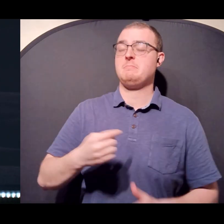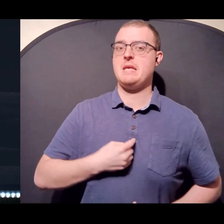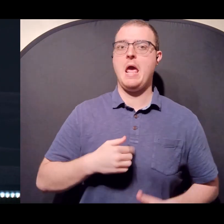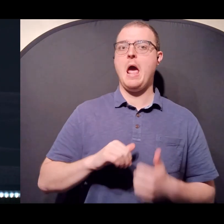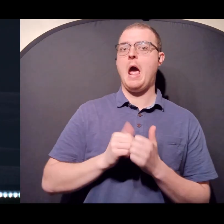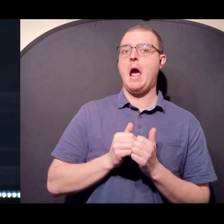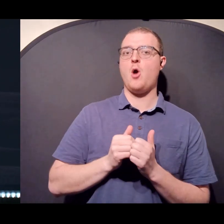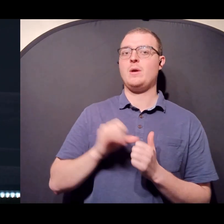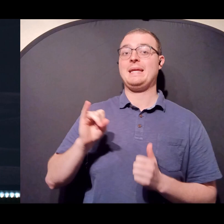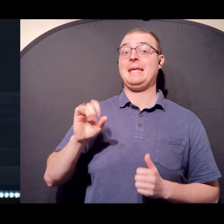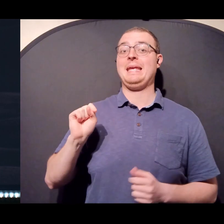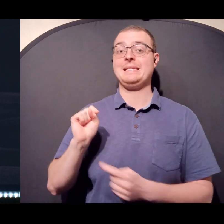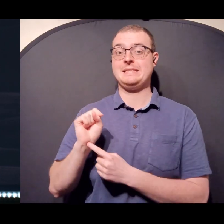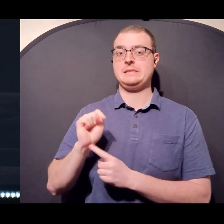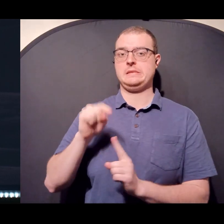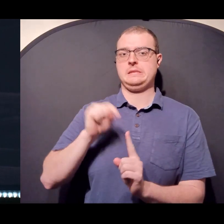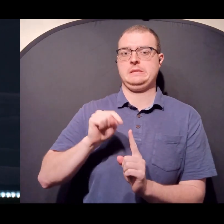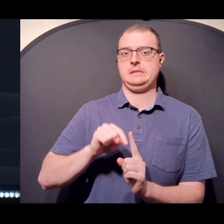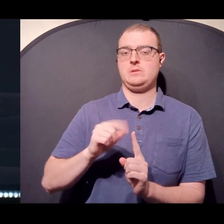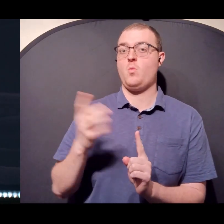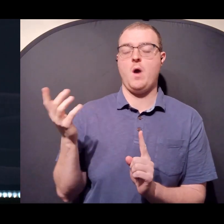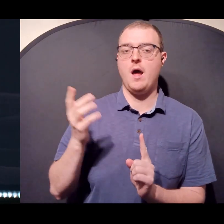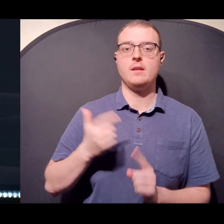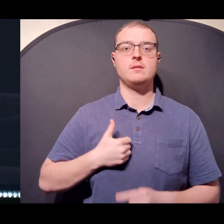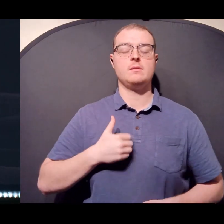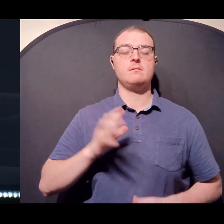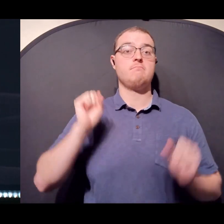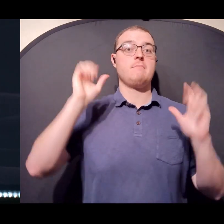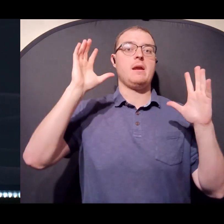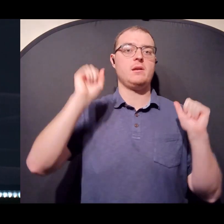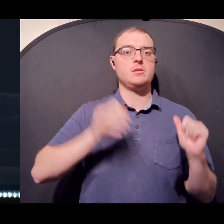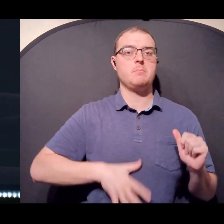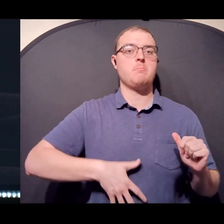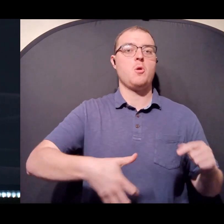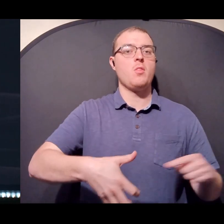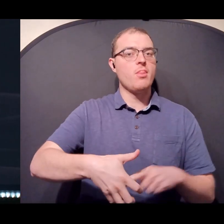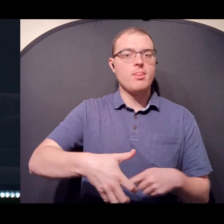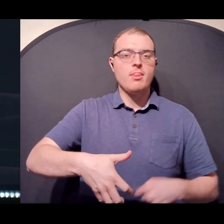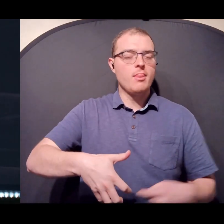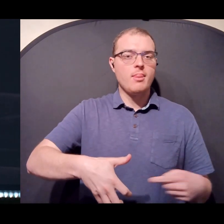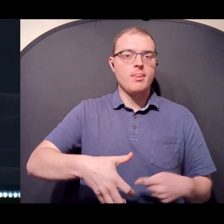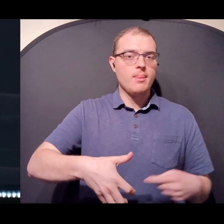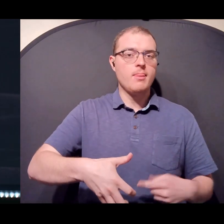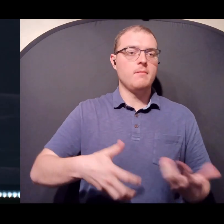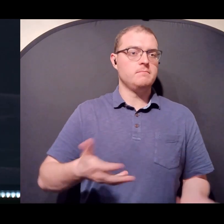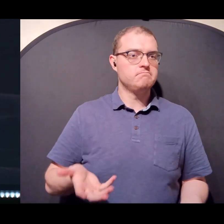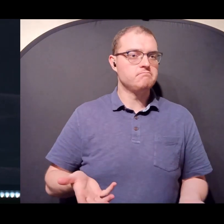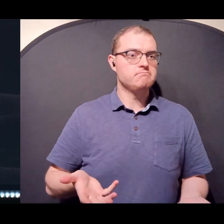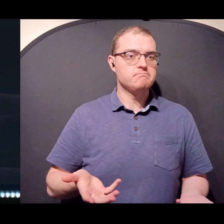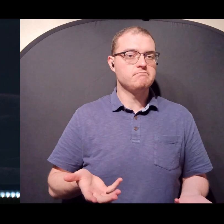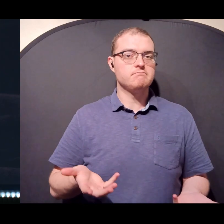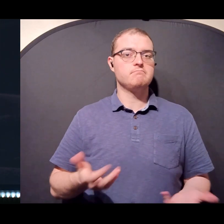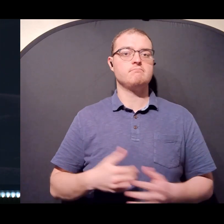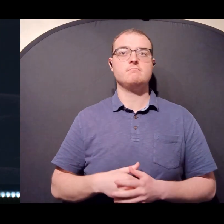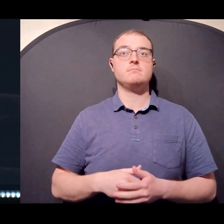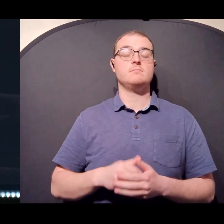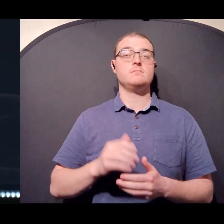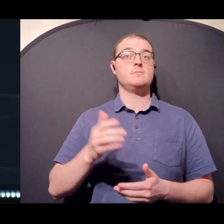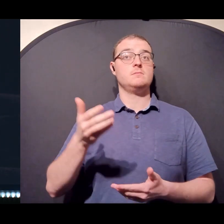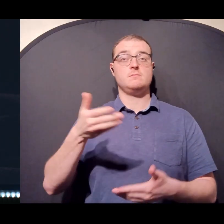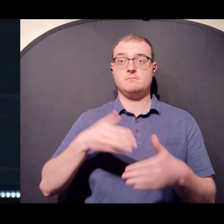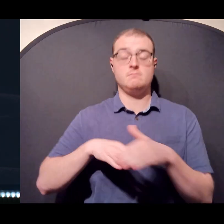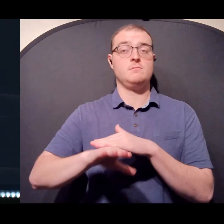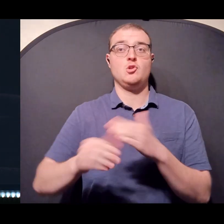And what's the it in this story? It's the miraculous birth. It's the virgin birth. It's the miraculous